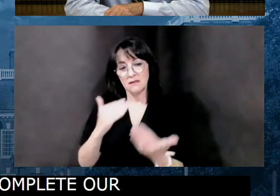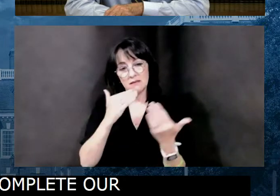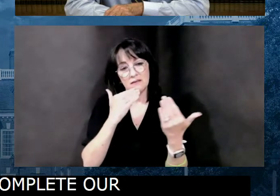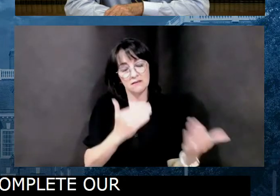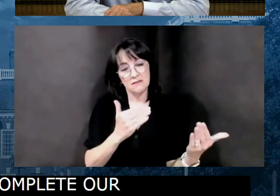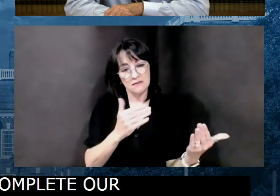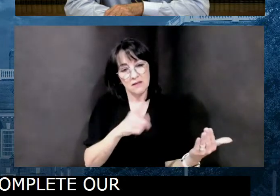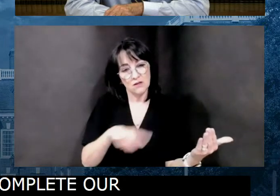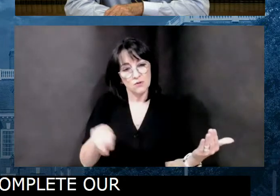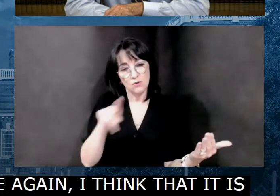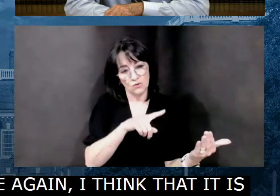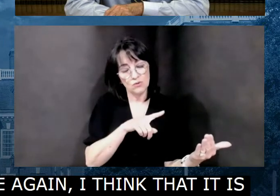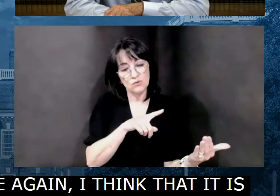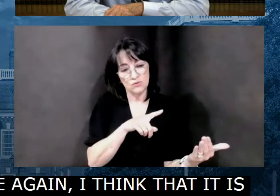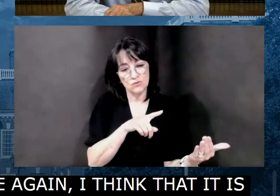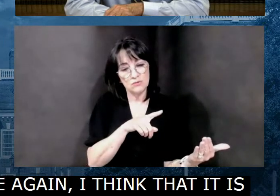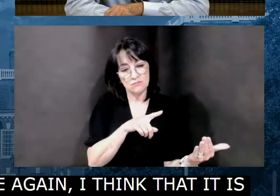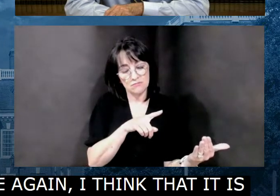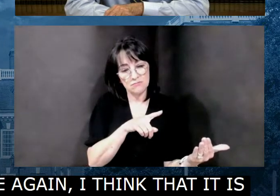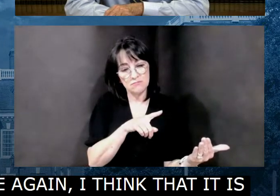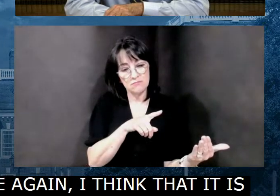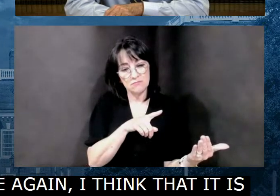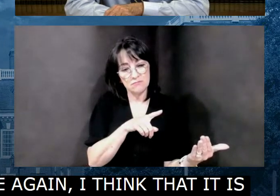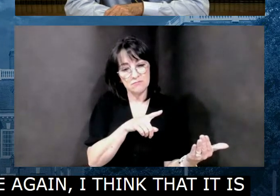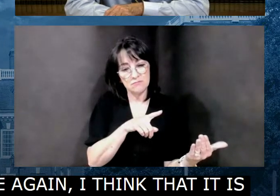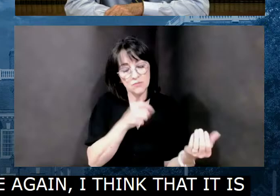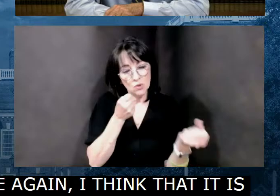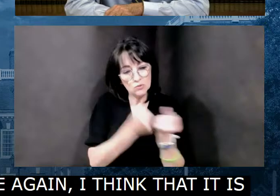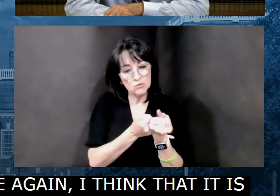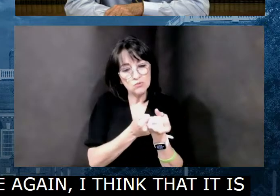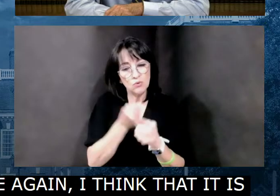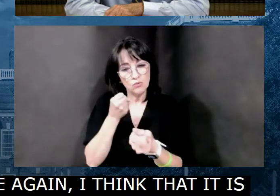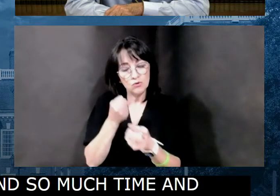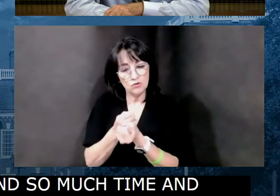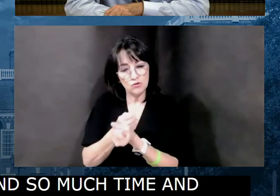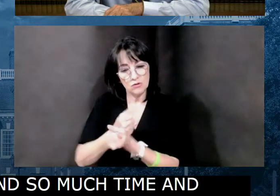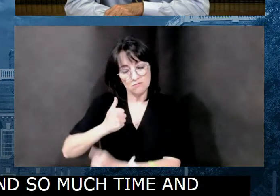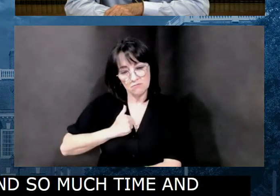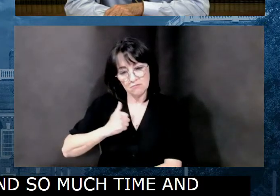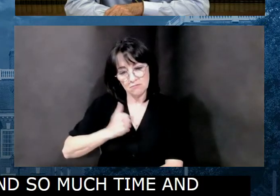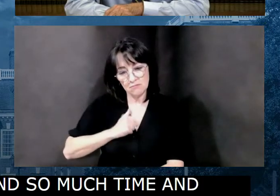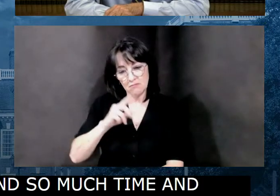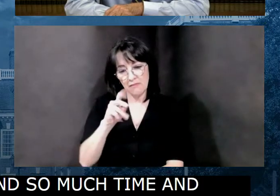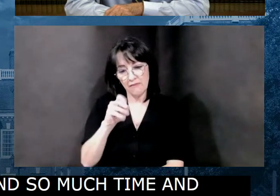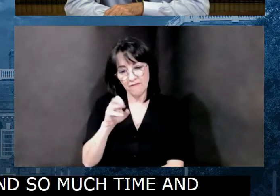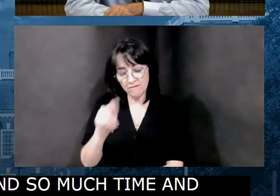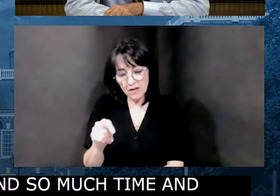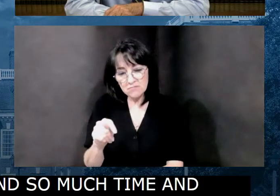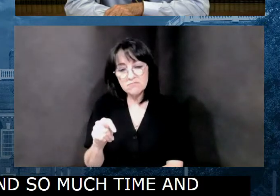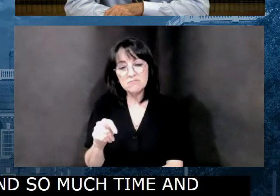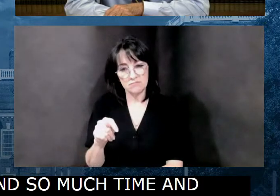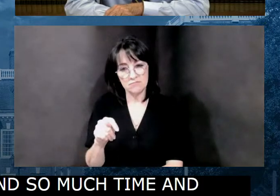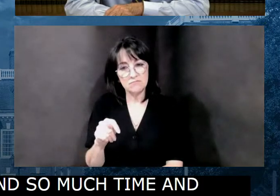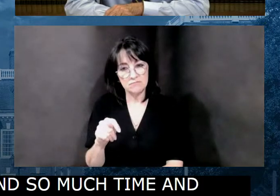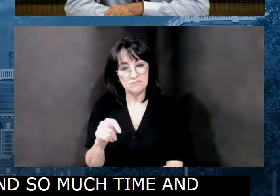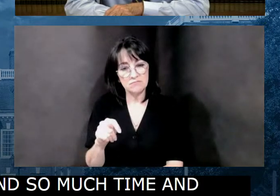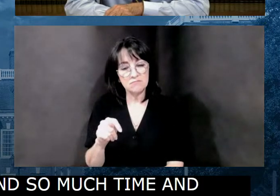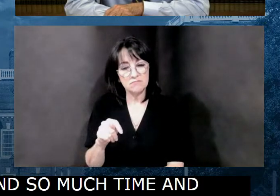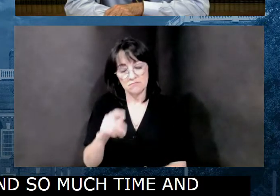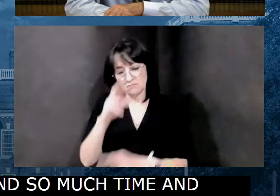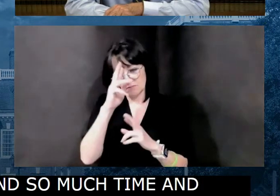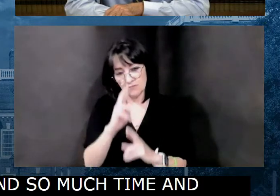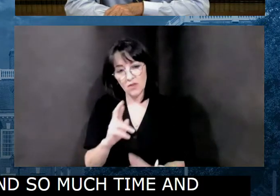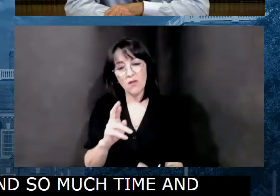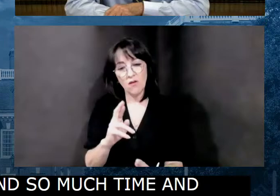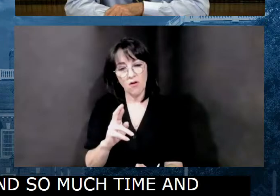spend so much time and energy supporting our veterans. The best way to honor the dead is to take